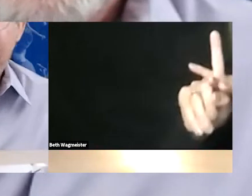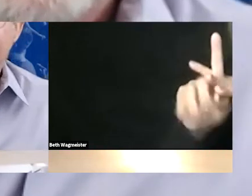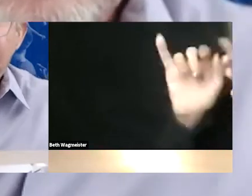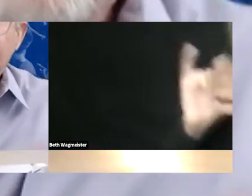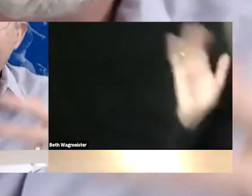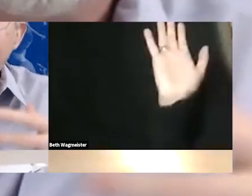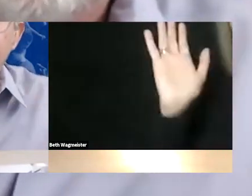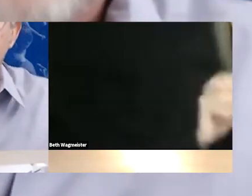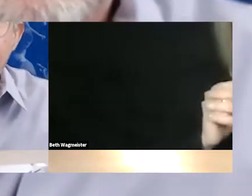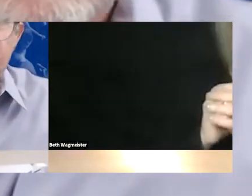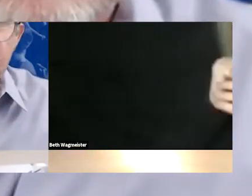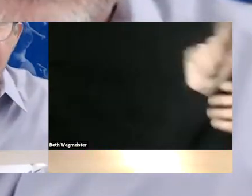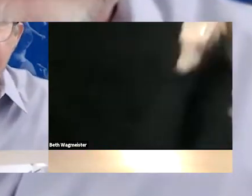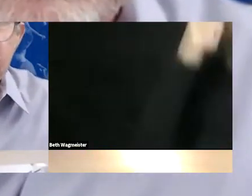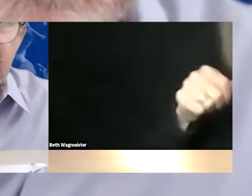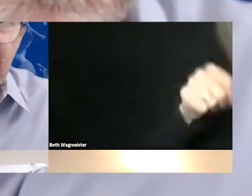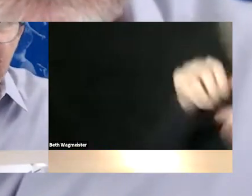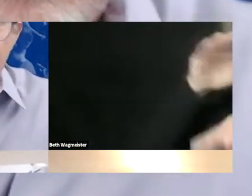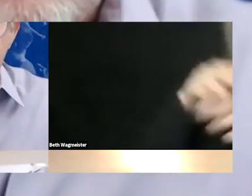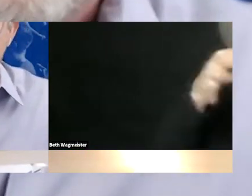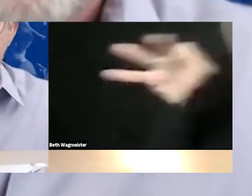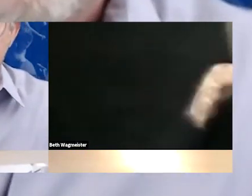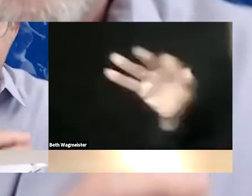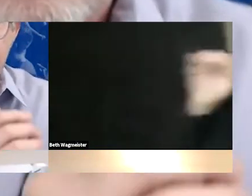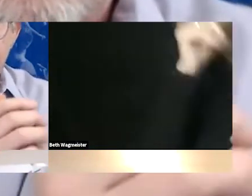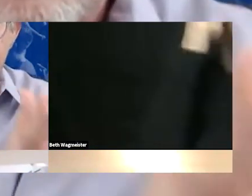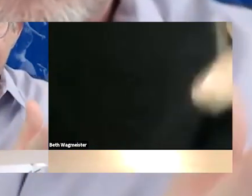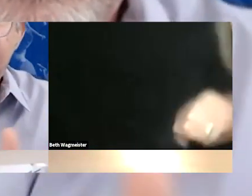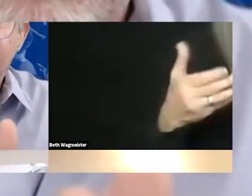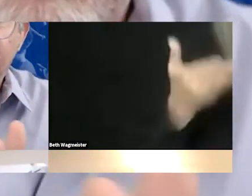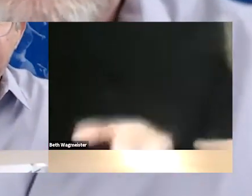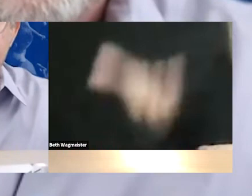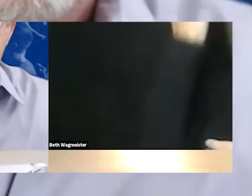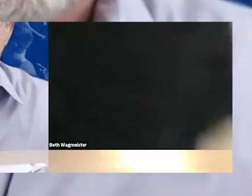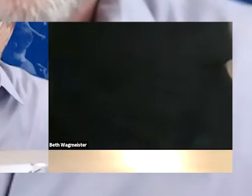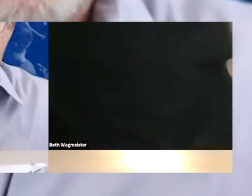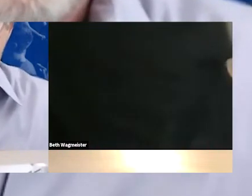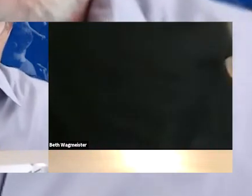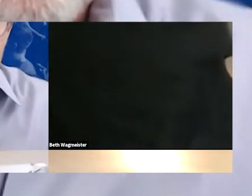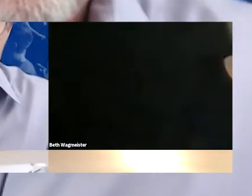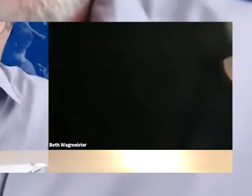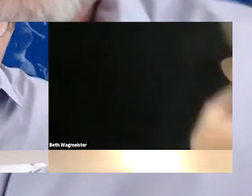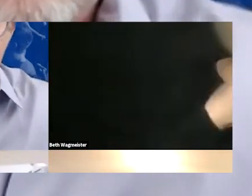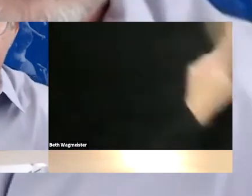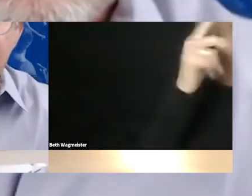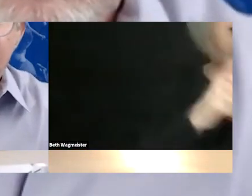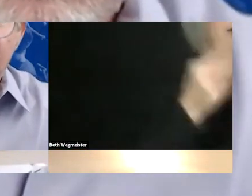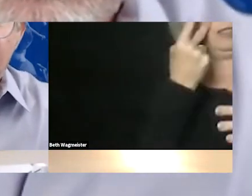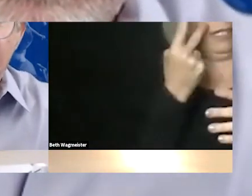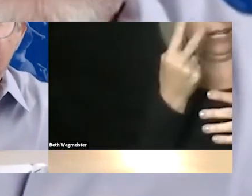excellent. And I don't have to remember to turn captions on. They're just there. So I start seeing